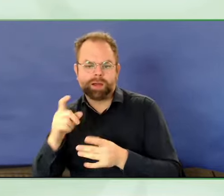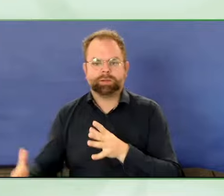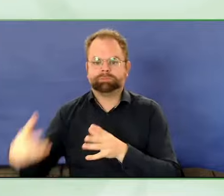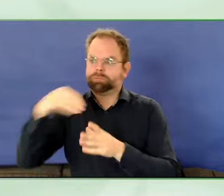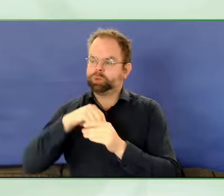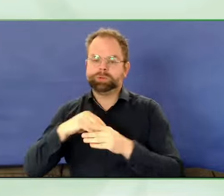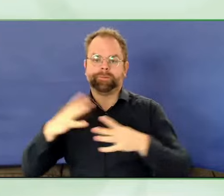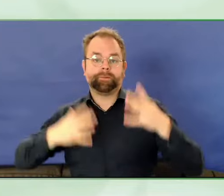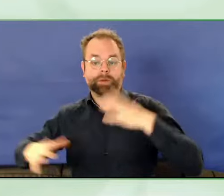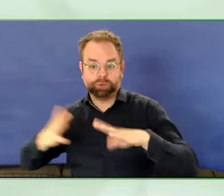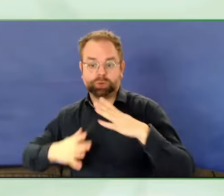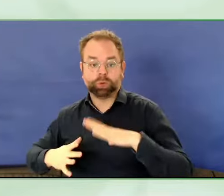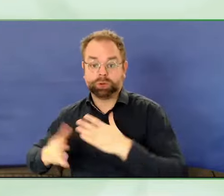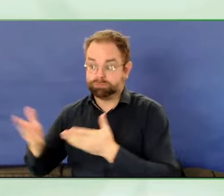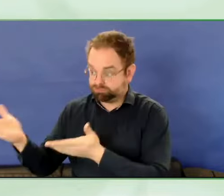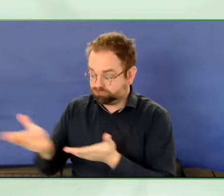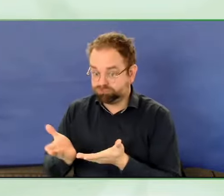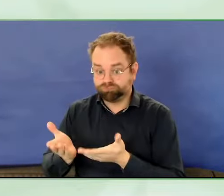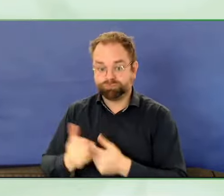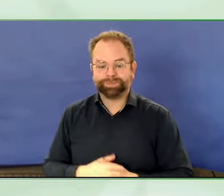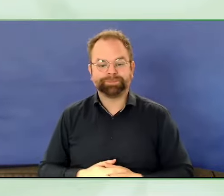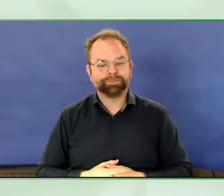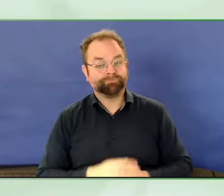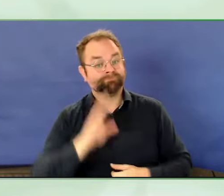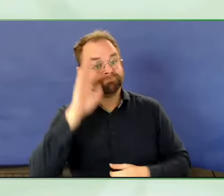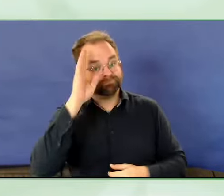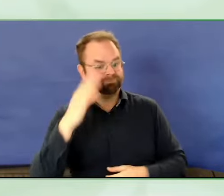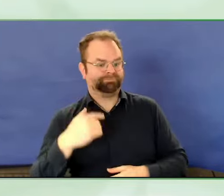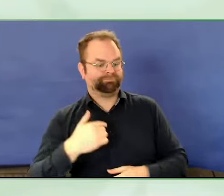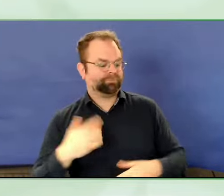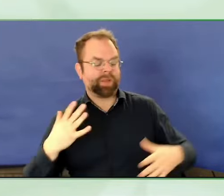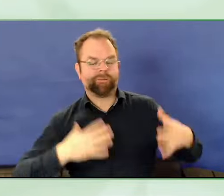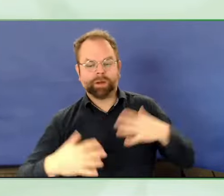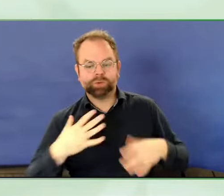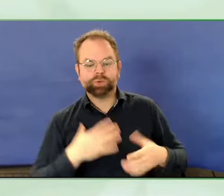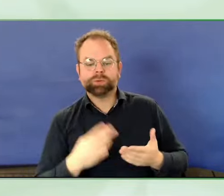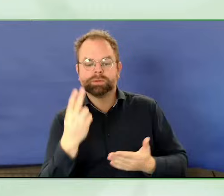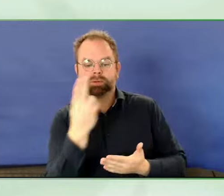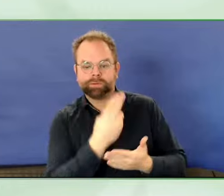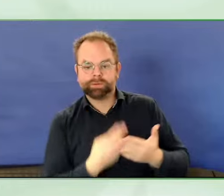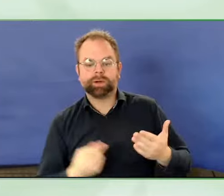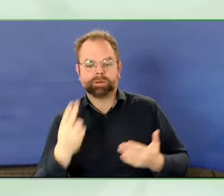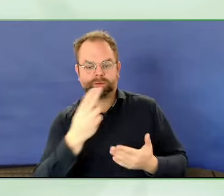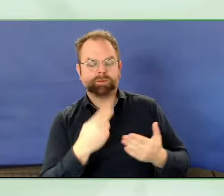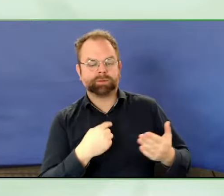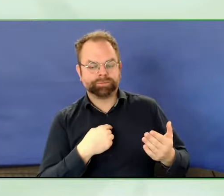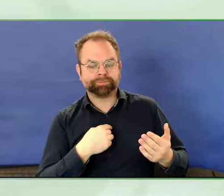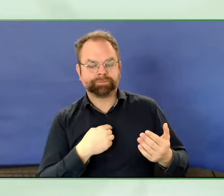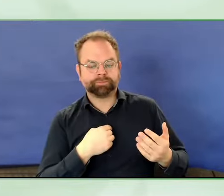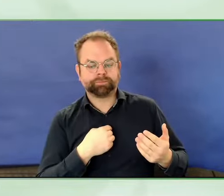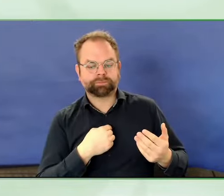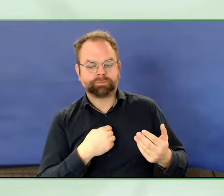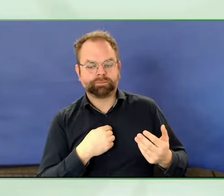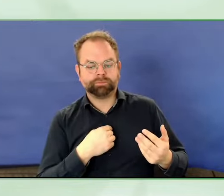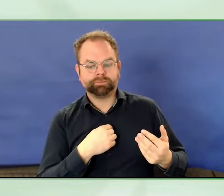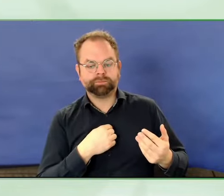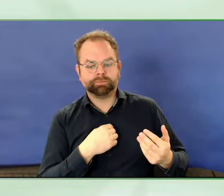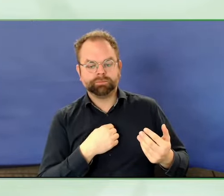short stature woman. I'm a person of color, and I have brown eyes. I'm wearing a T-shirt